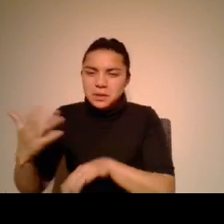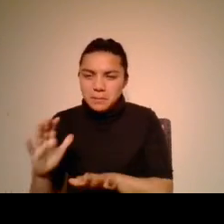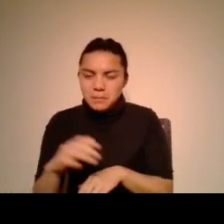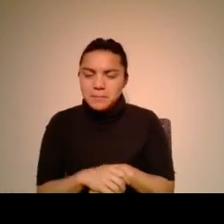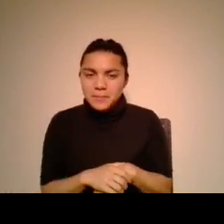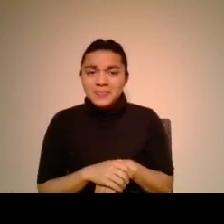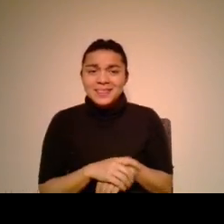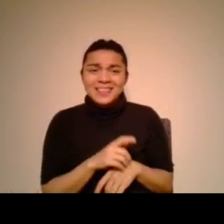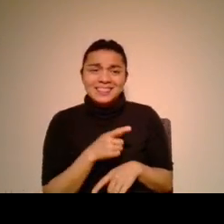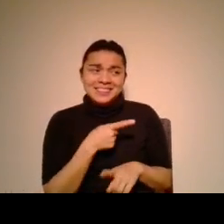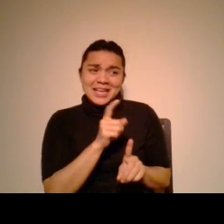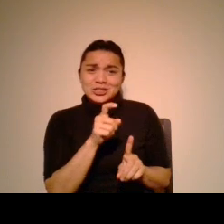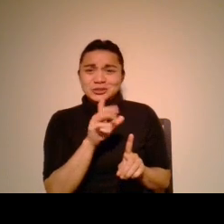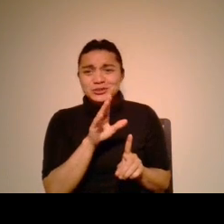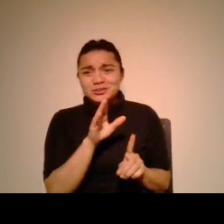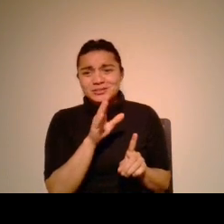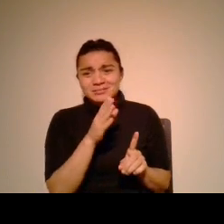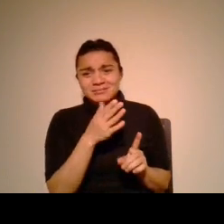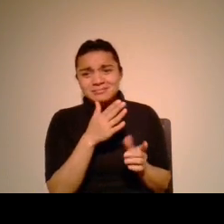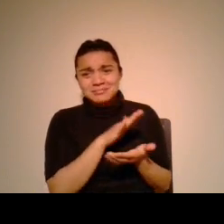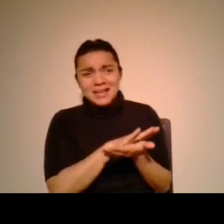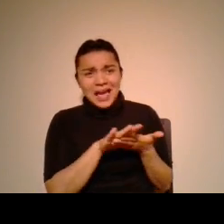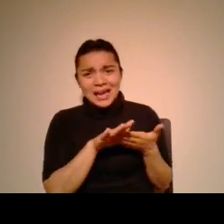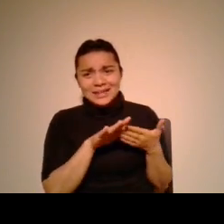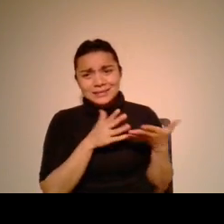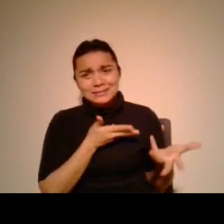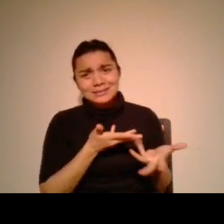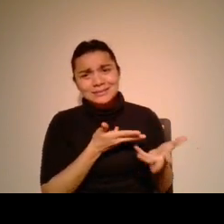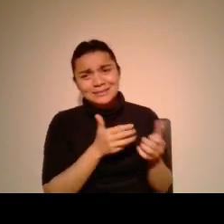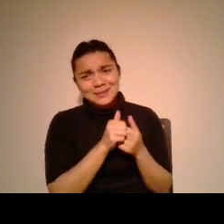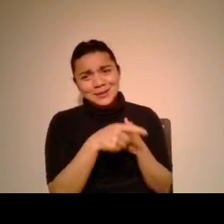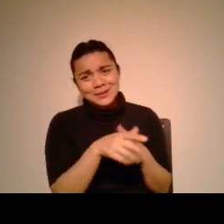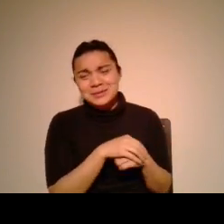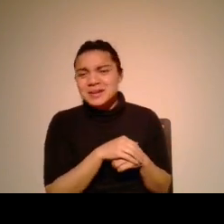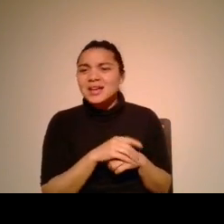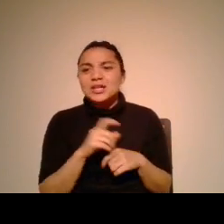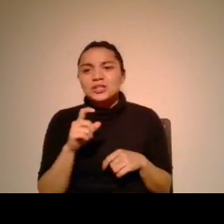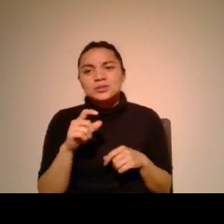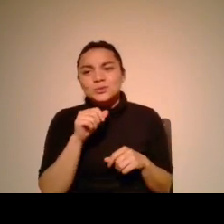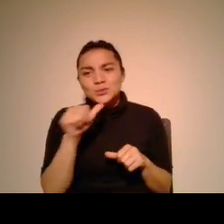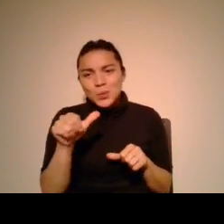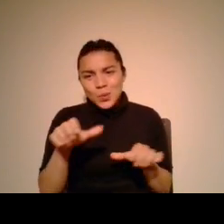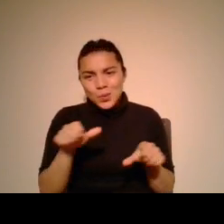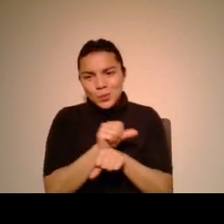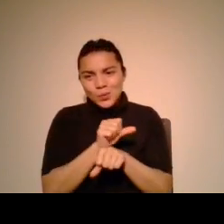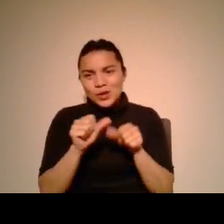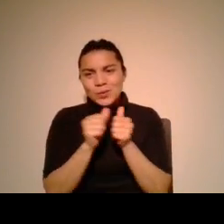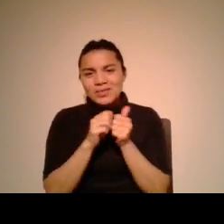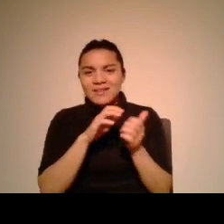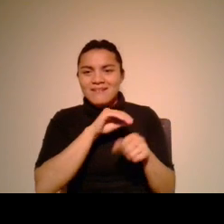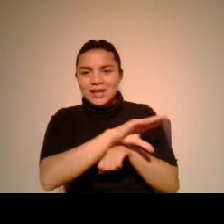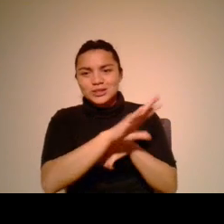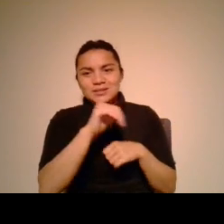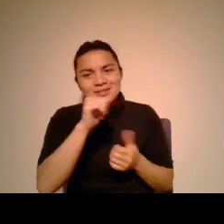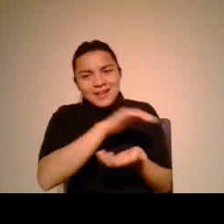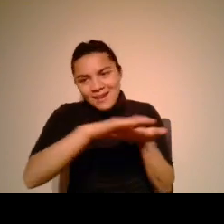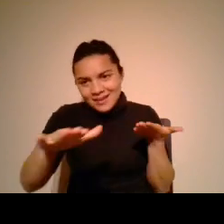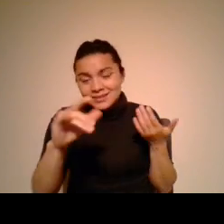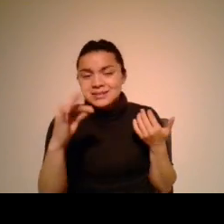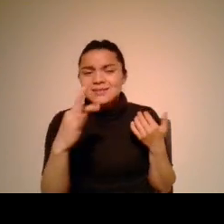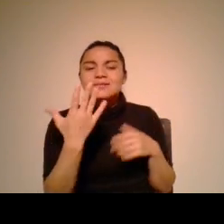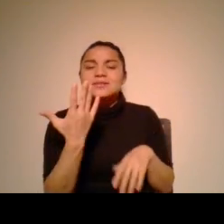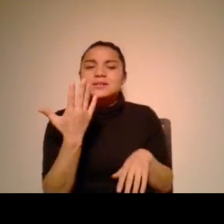nice to you. You should not work with an advisor who's not nice to you. If your advisor is not getting better over time,